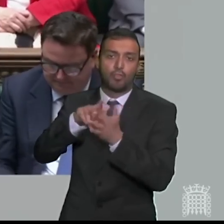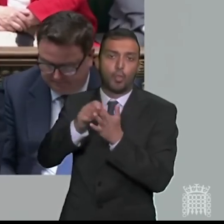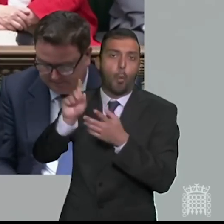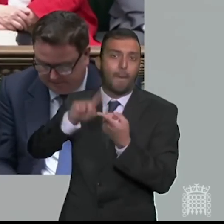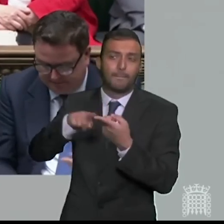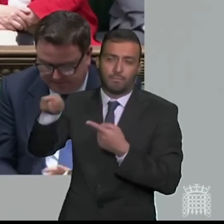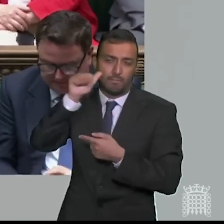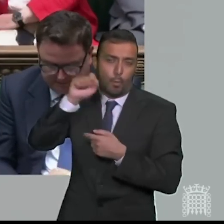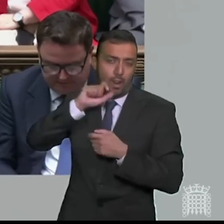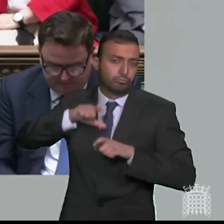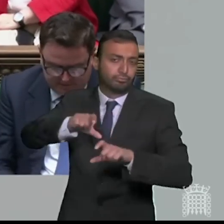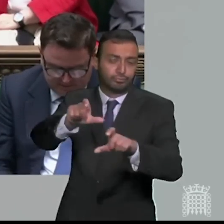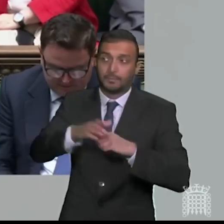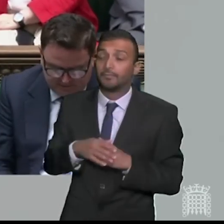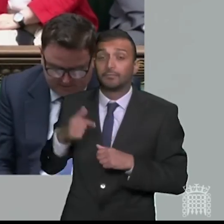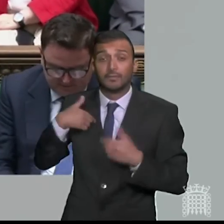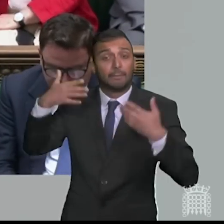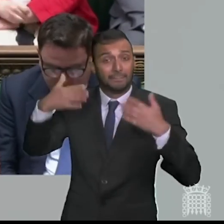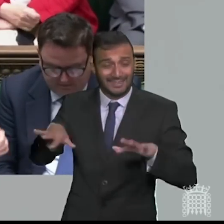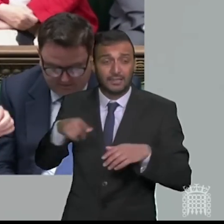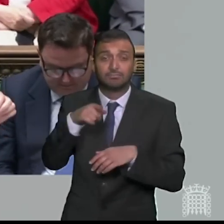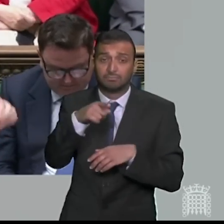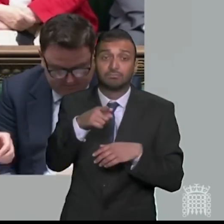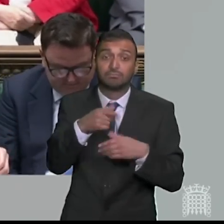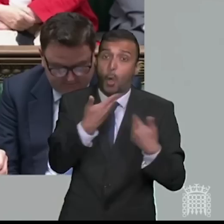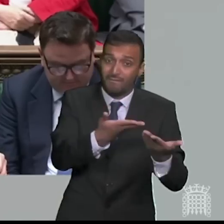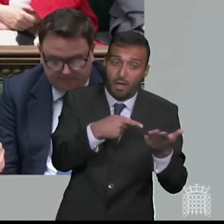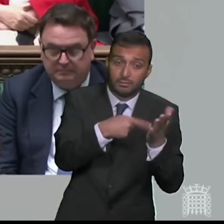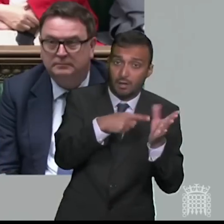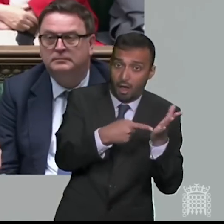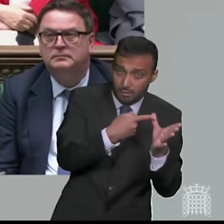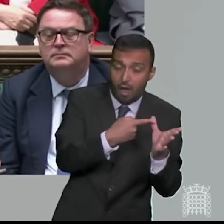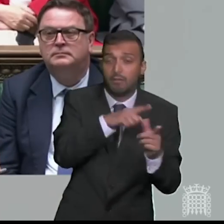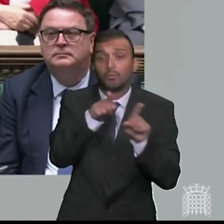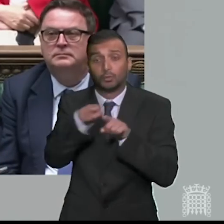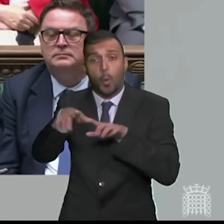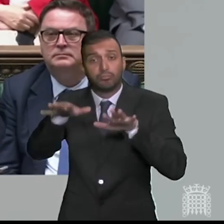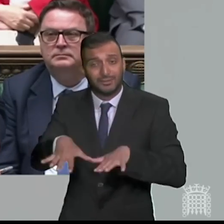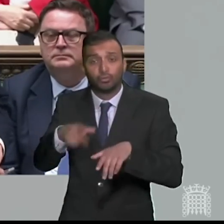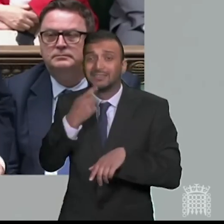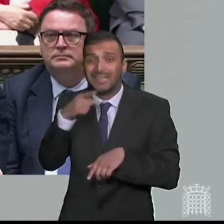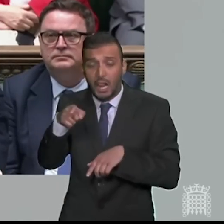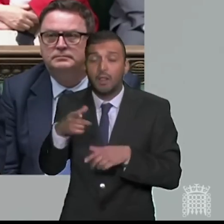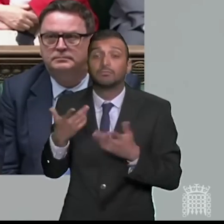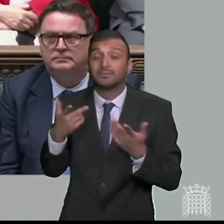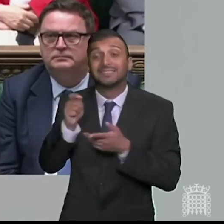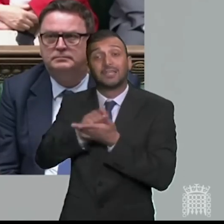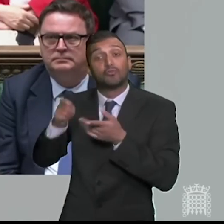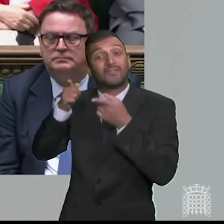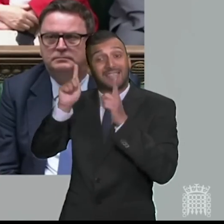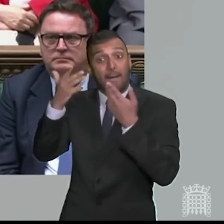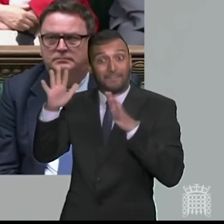made meaningful offers of support to Tata and British Steel, and the Secretary of State recently visited Tata and British Steel to